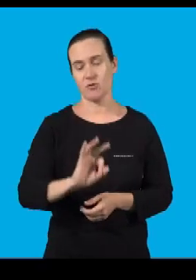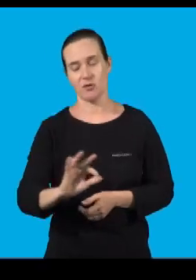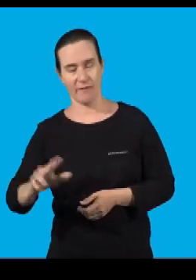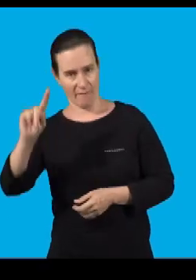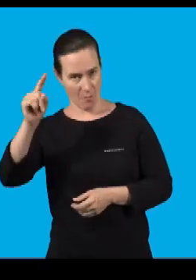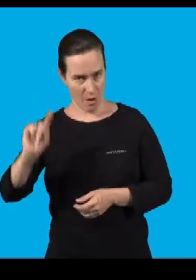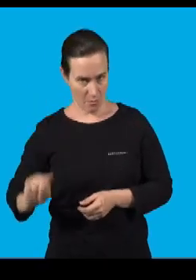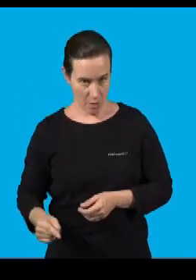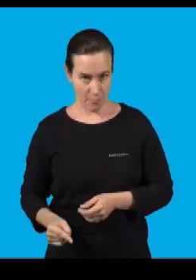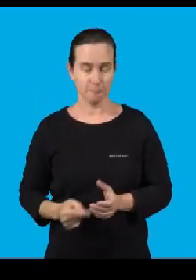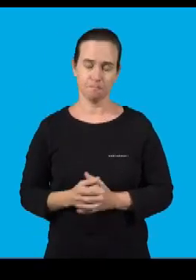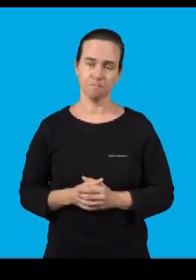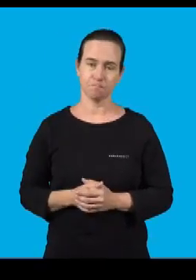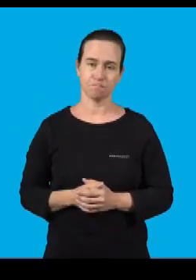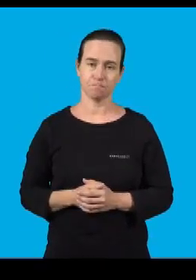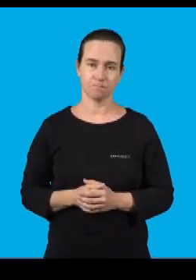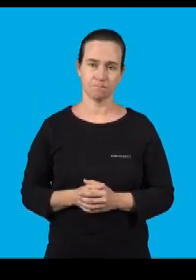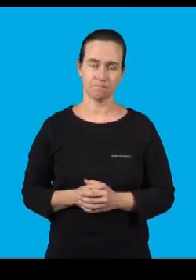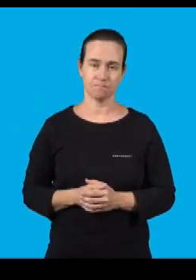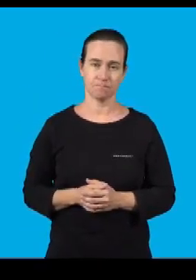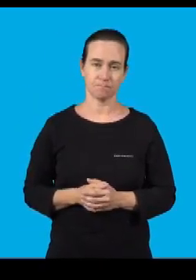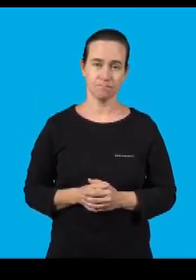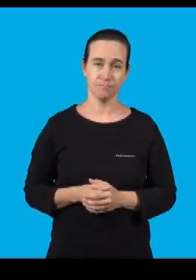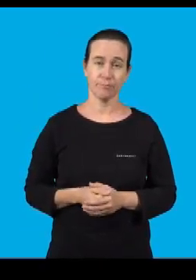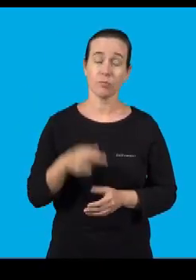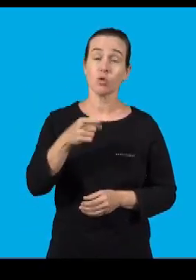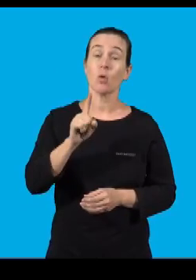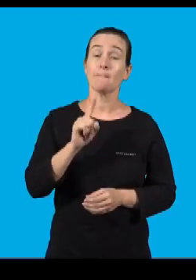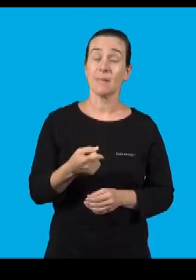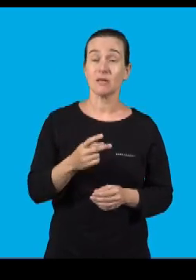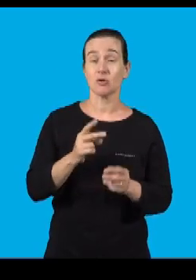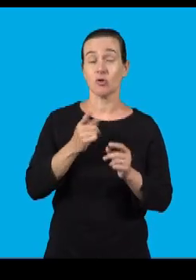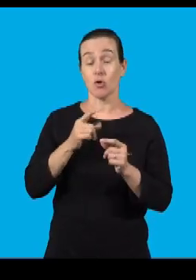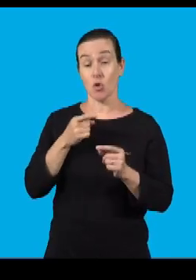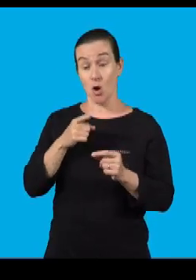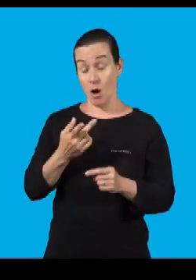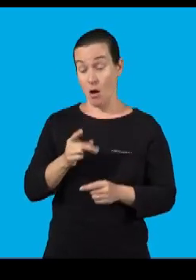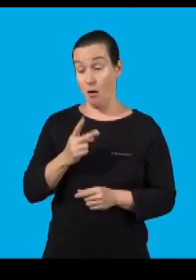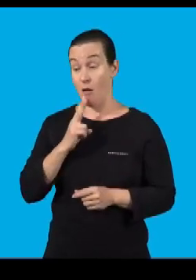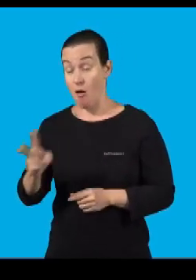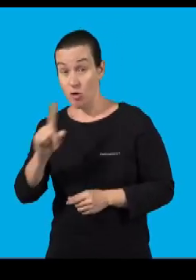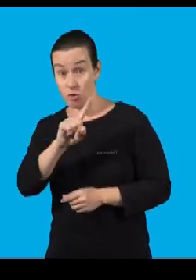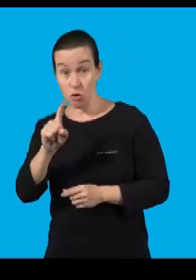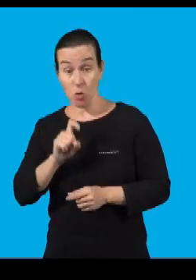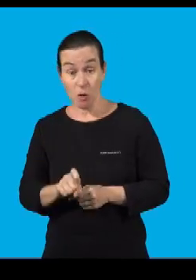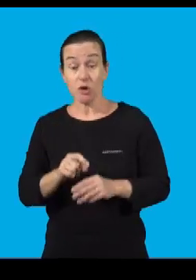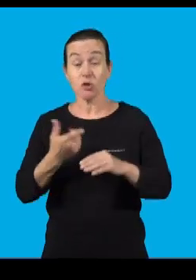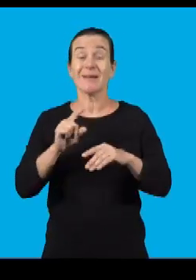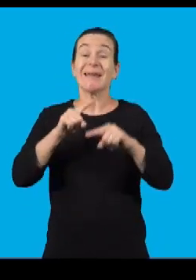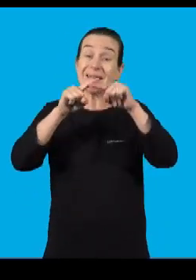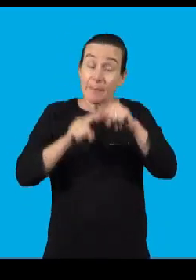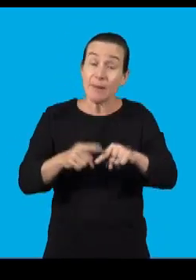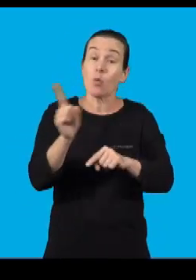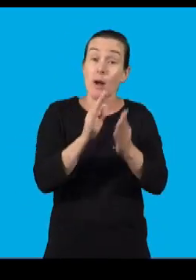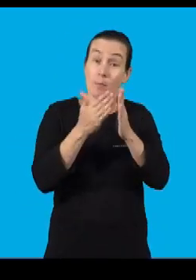right? Remember, you only have to respond to the genre that you've studied in your school, okay? The style of